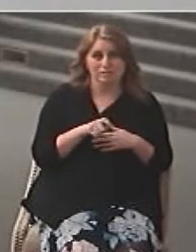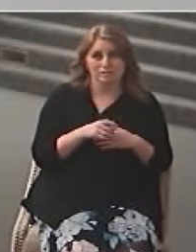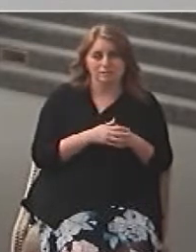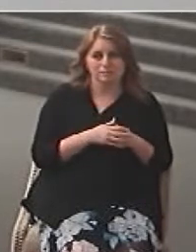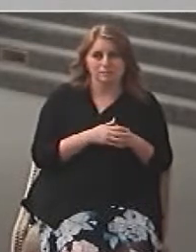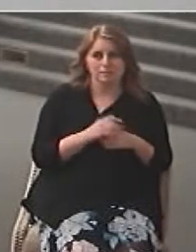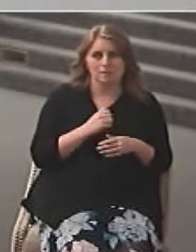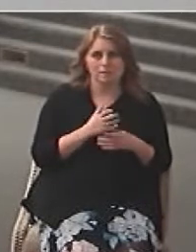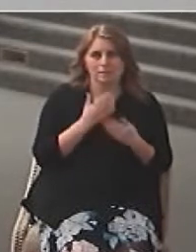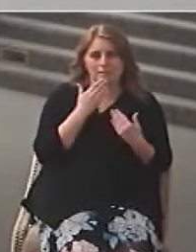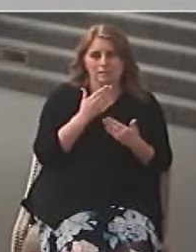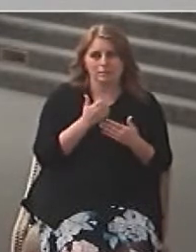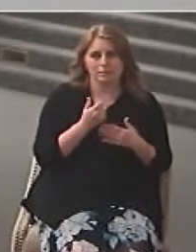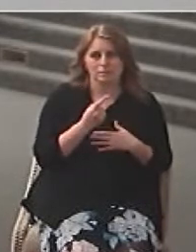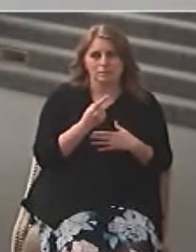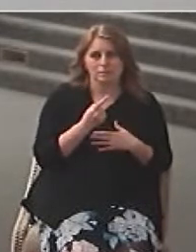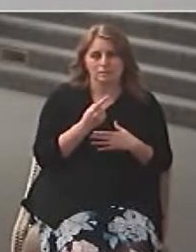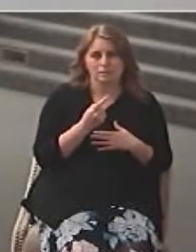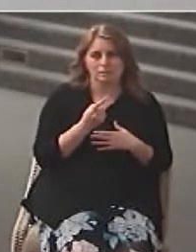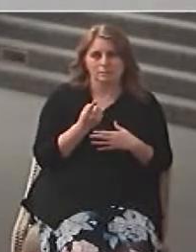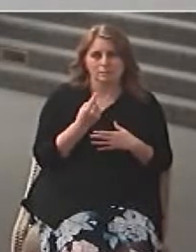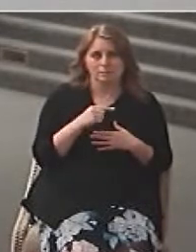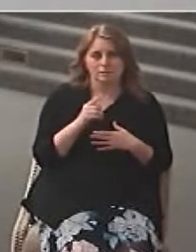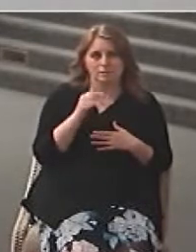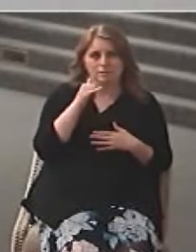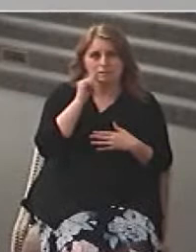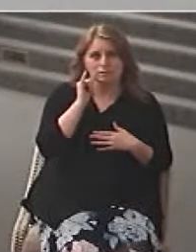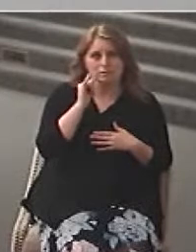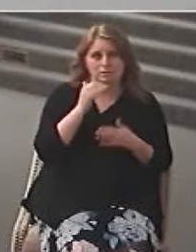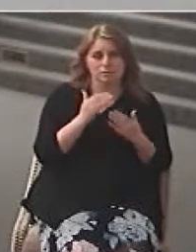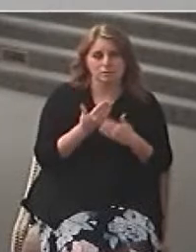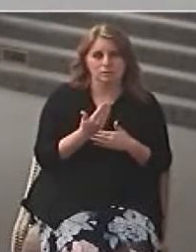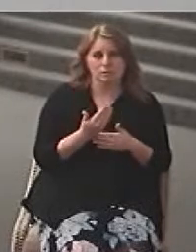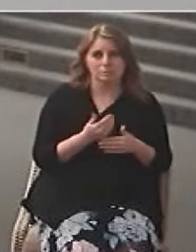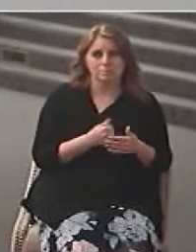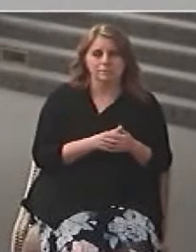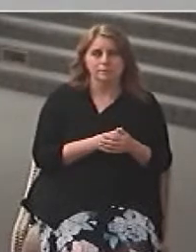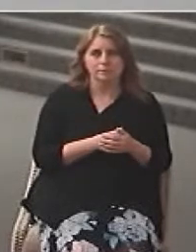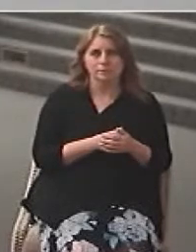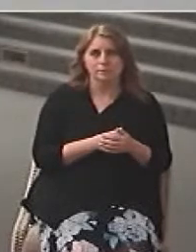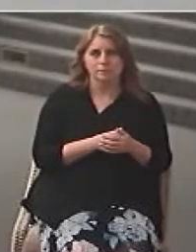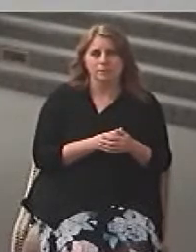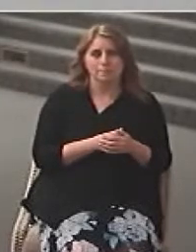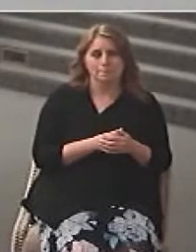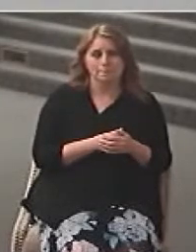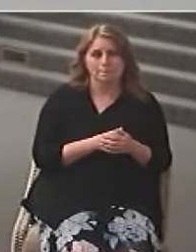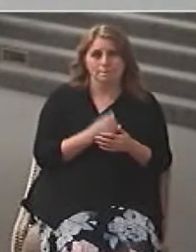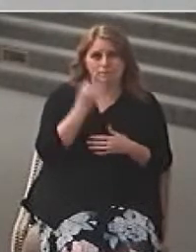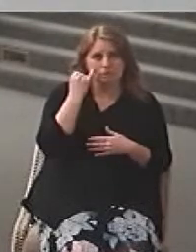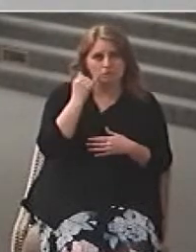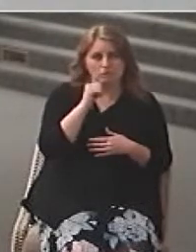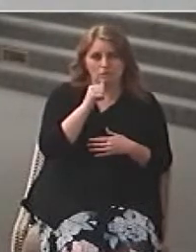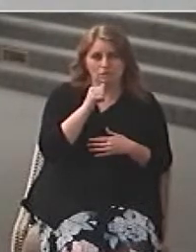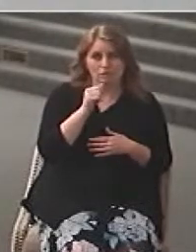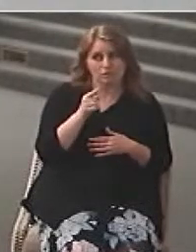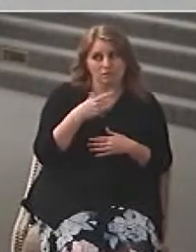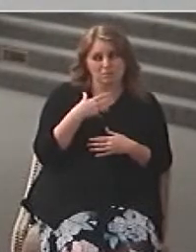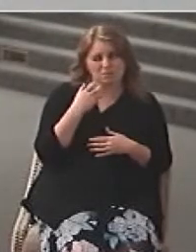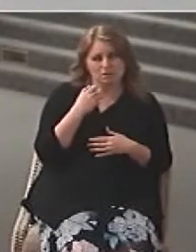I want to thank everybody who came out yesterday morning. If you weren't there, I'm mad at you.